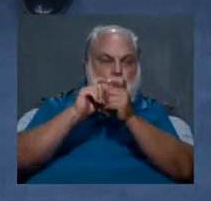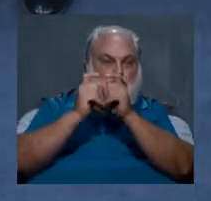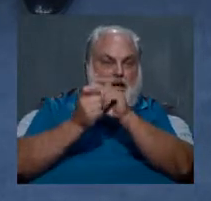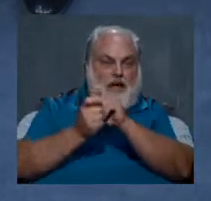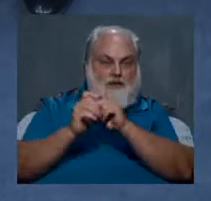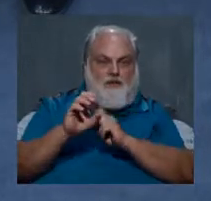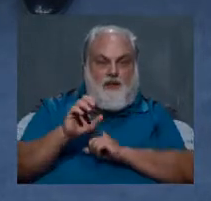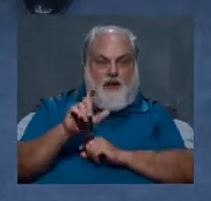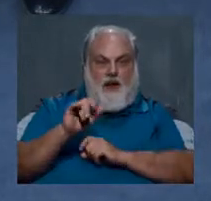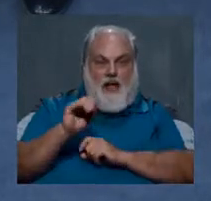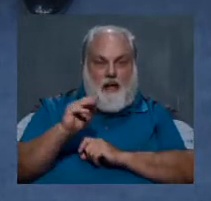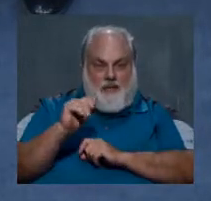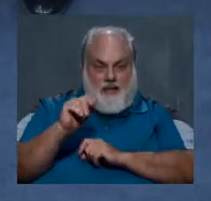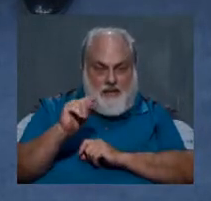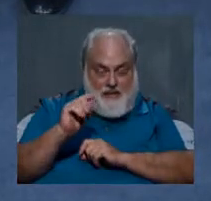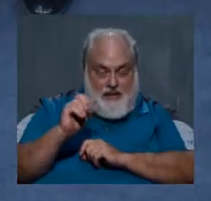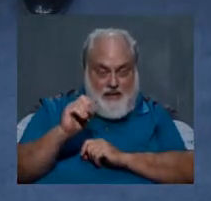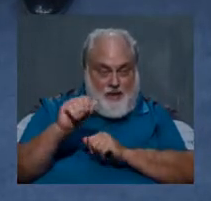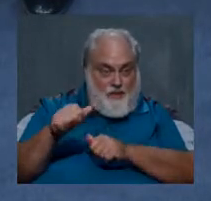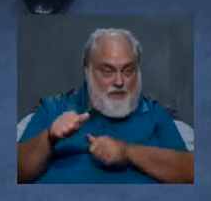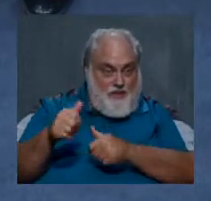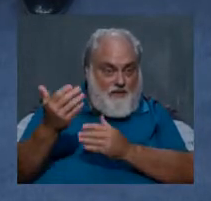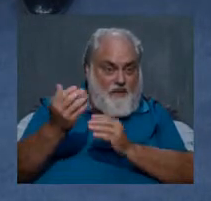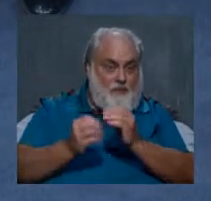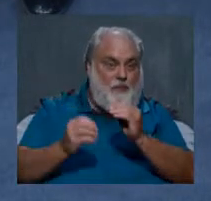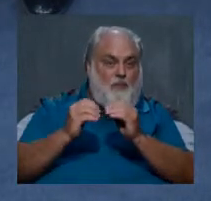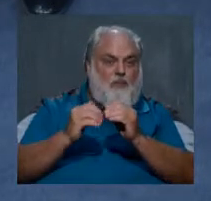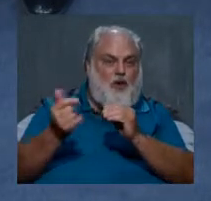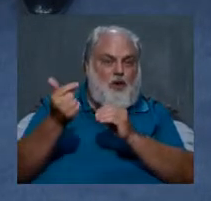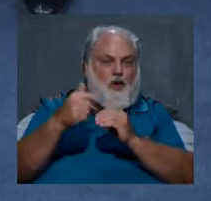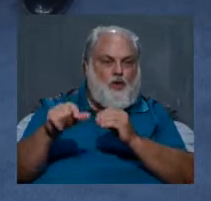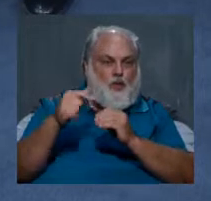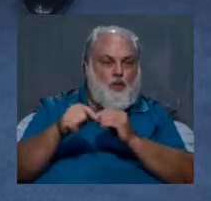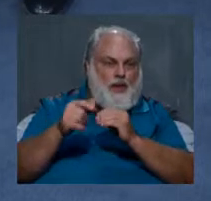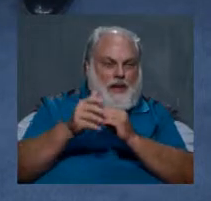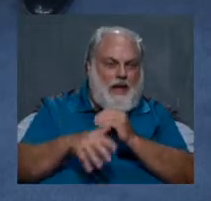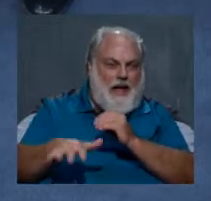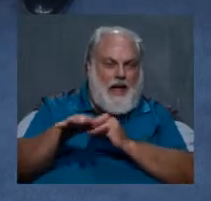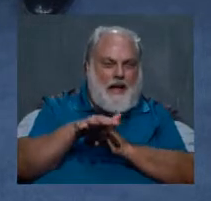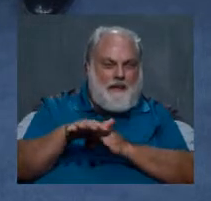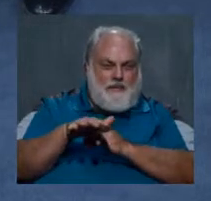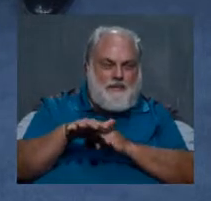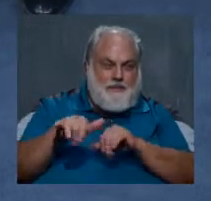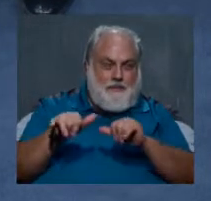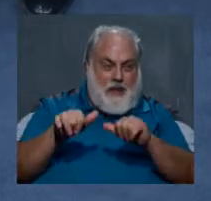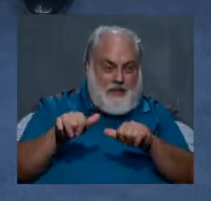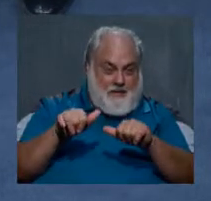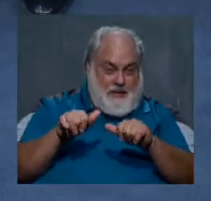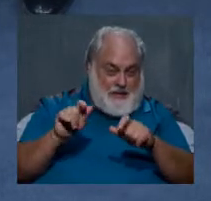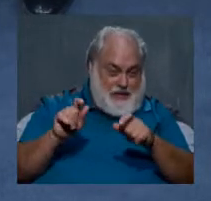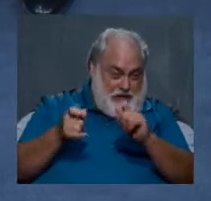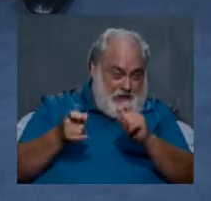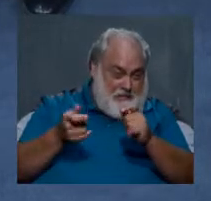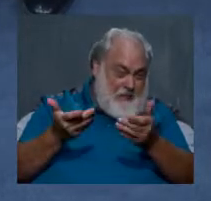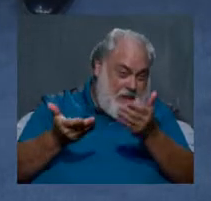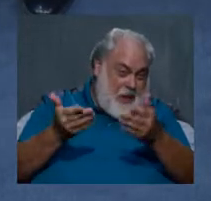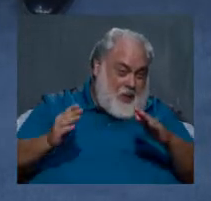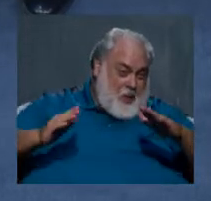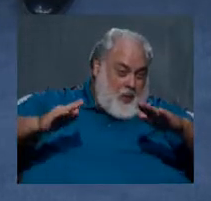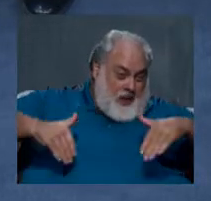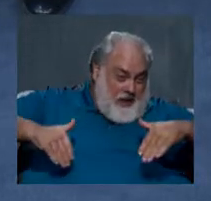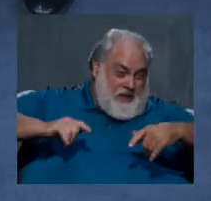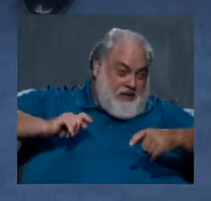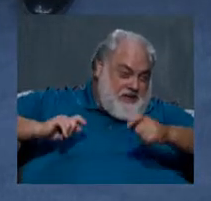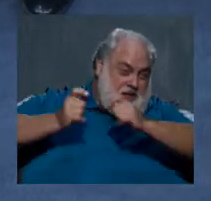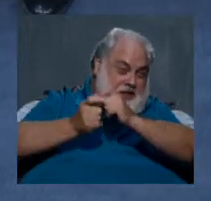do have an opportunity to present more green space if it's possible to change. I know it's probably a little late in the game to change the